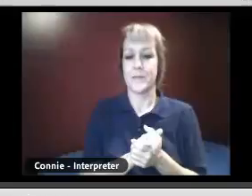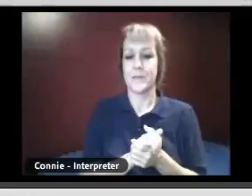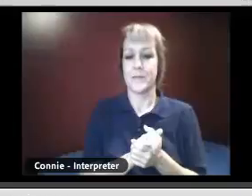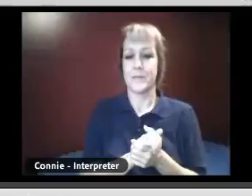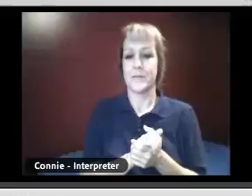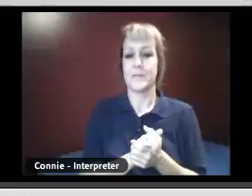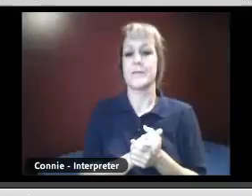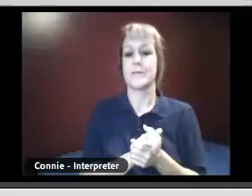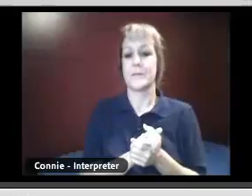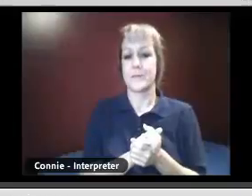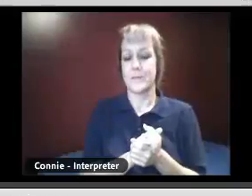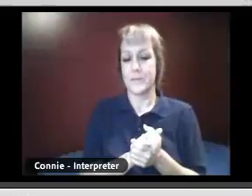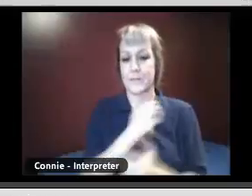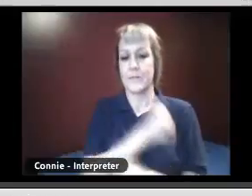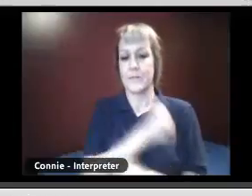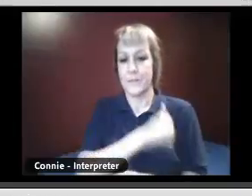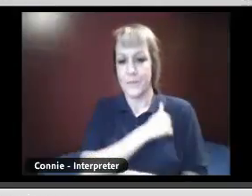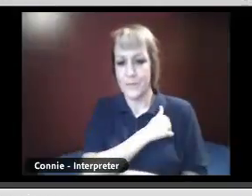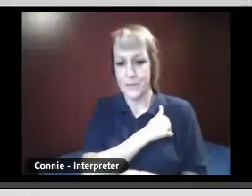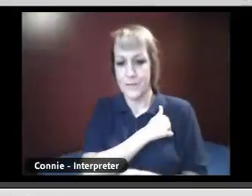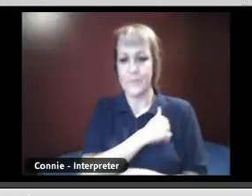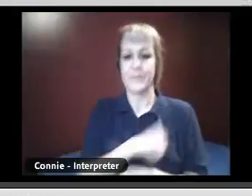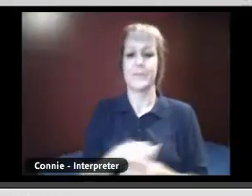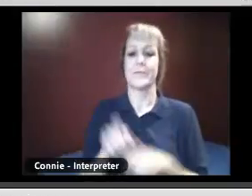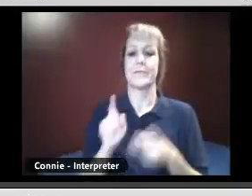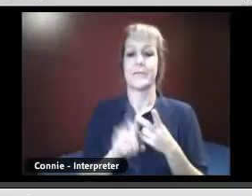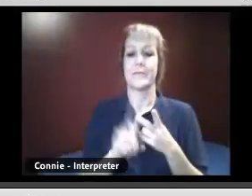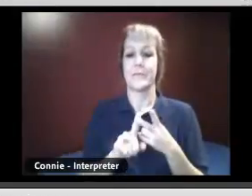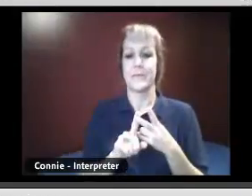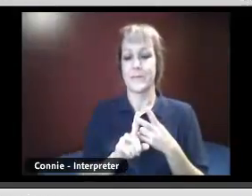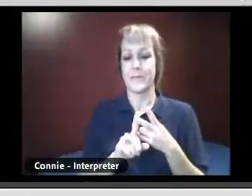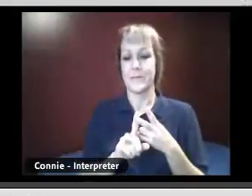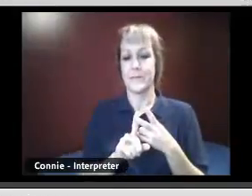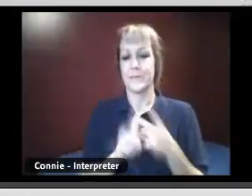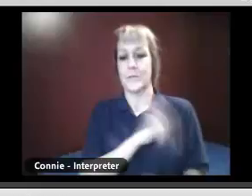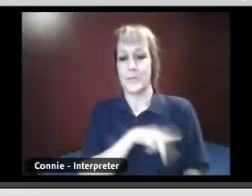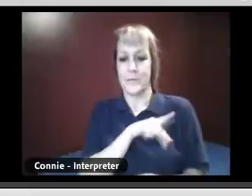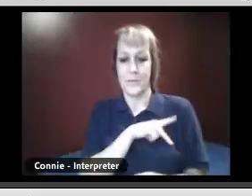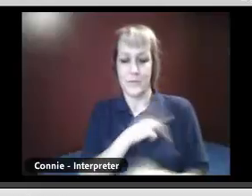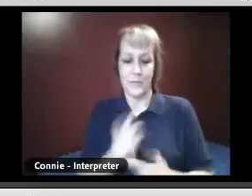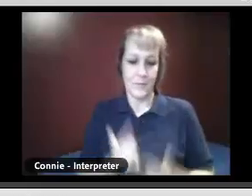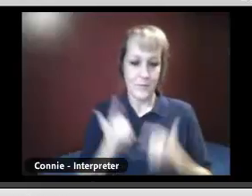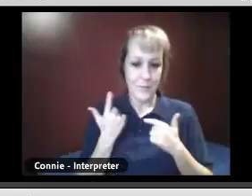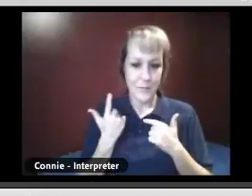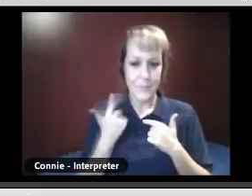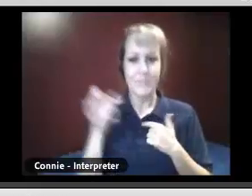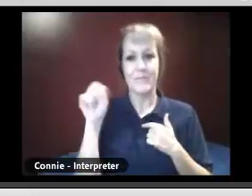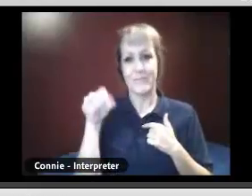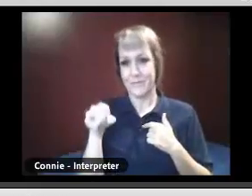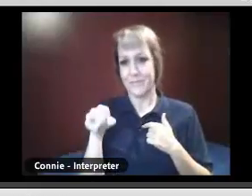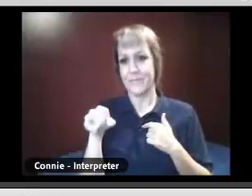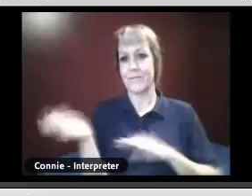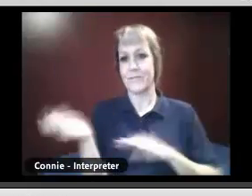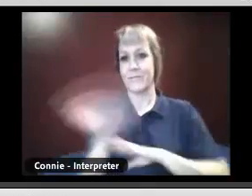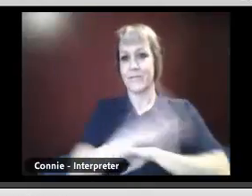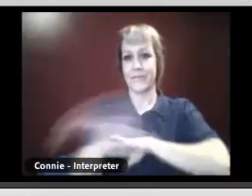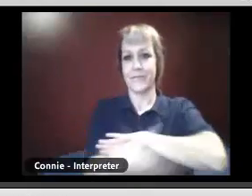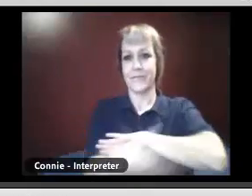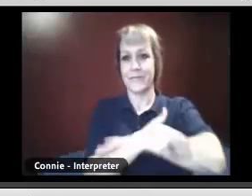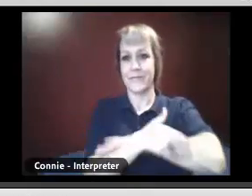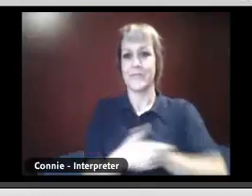And here come attitudes, the big A word. Oh, their personal life. Yes, we have 24 hours in a day. Jan Wilson,